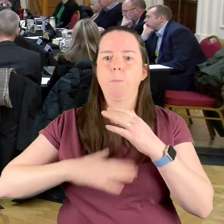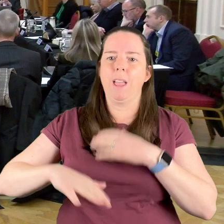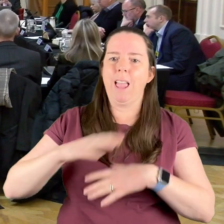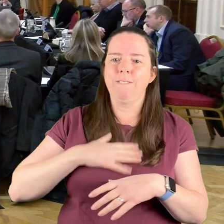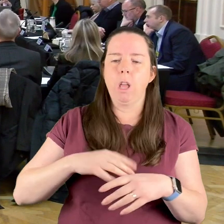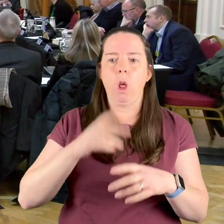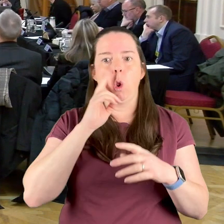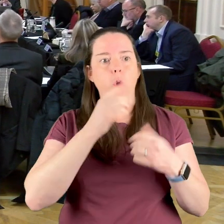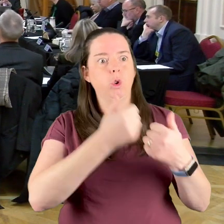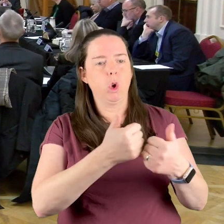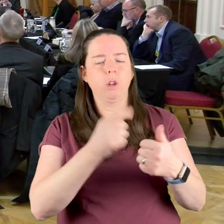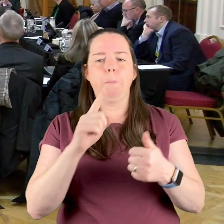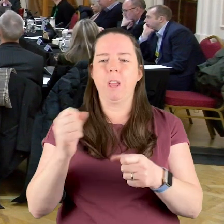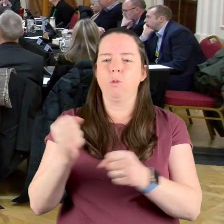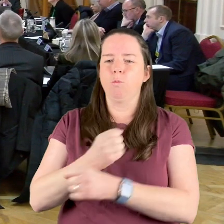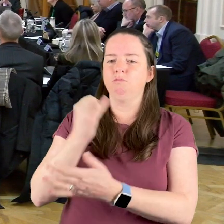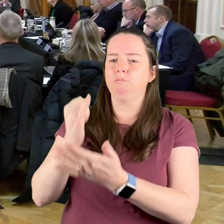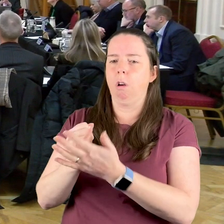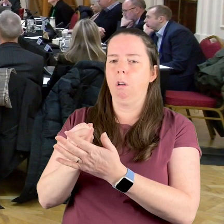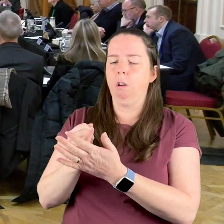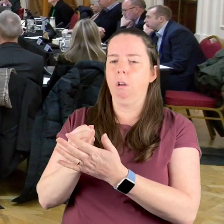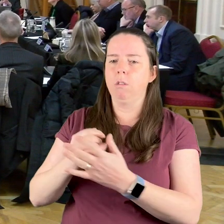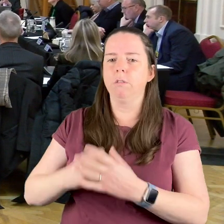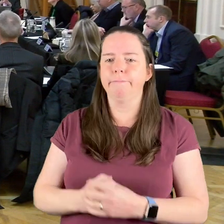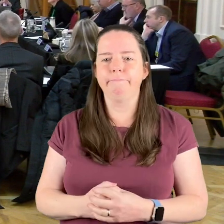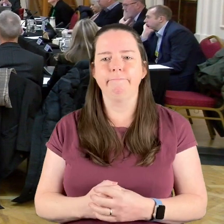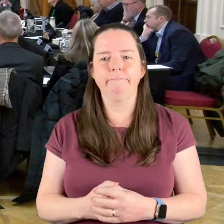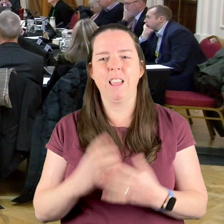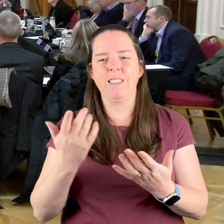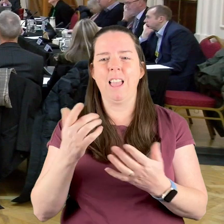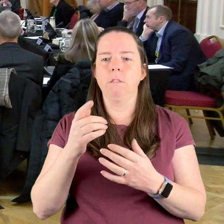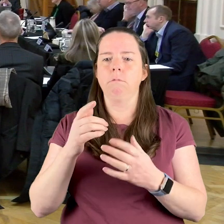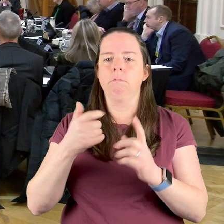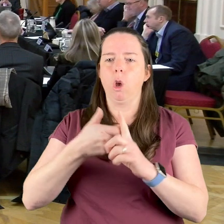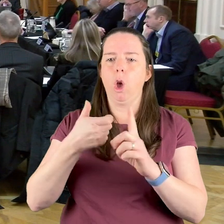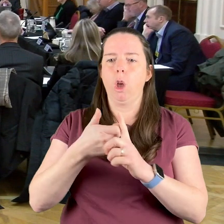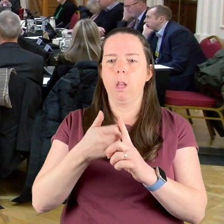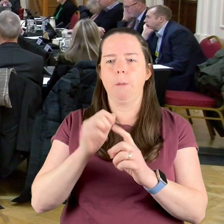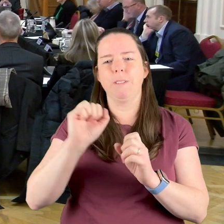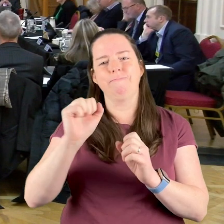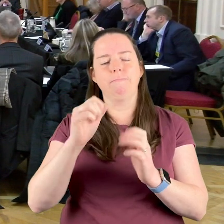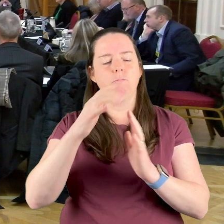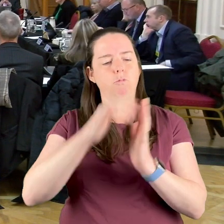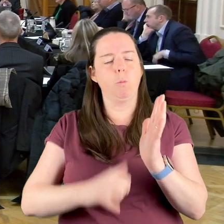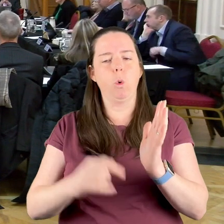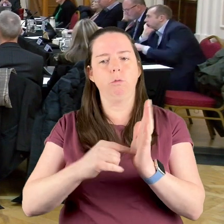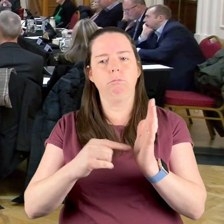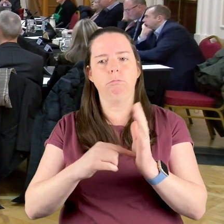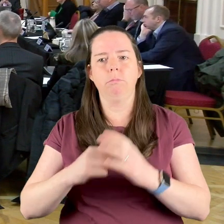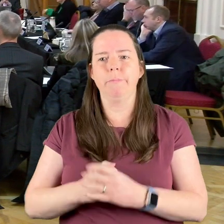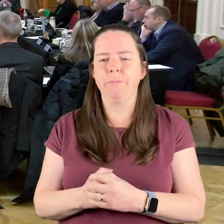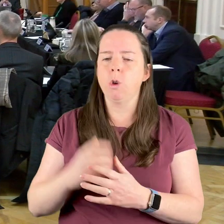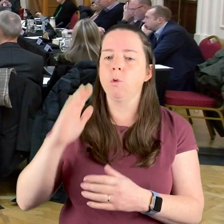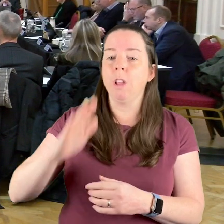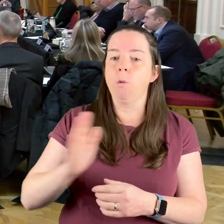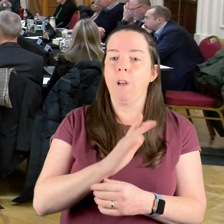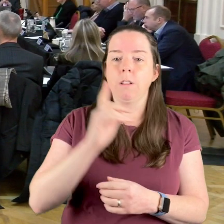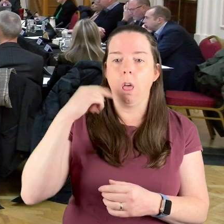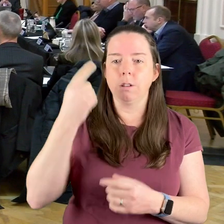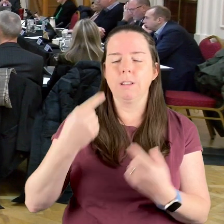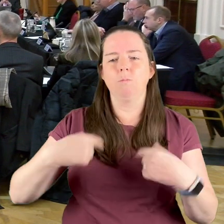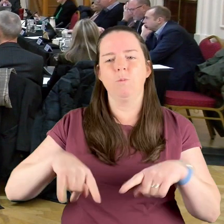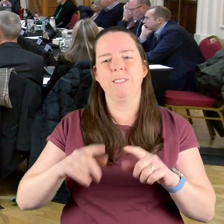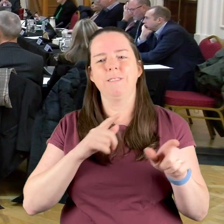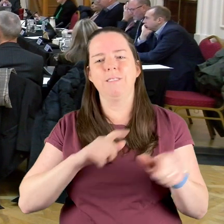behavior, looking good while doing wrong badly. I think that's the word Kirkup has used in the report. So in